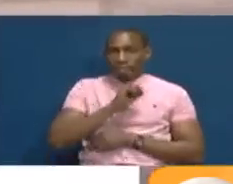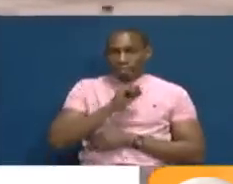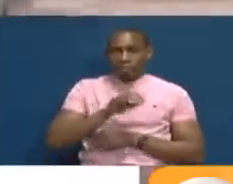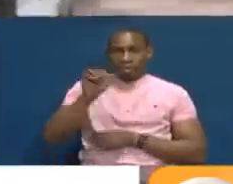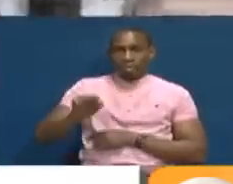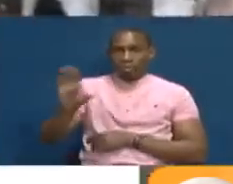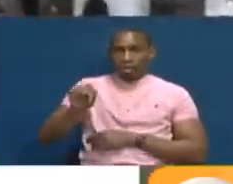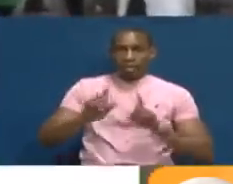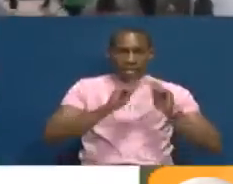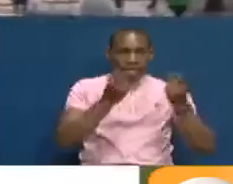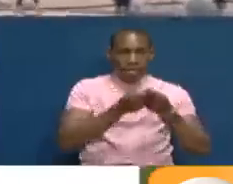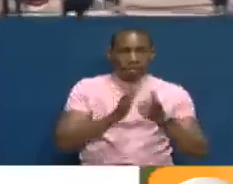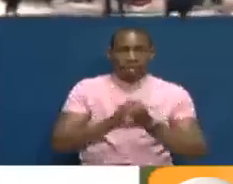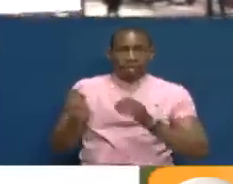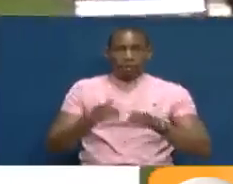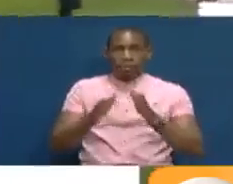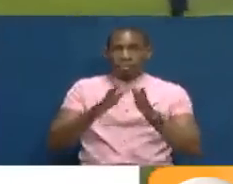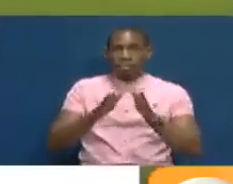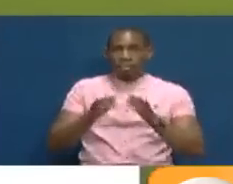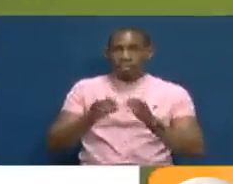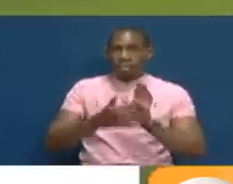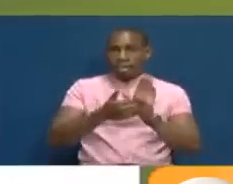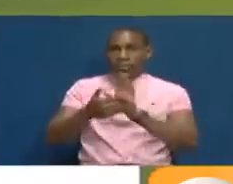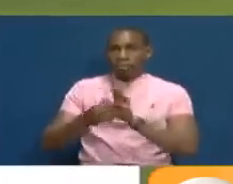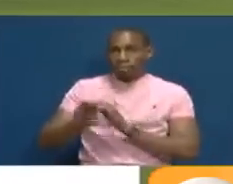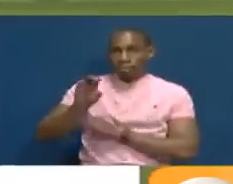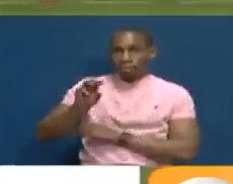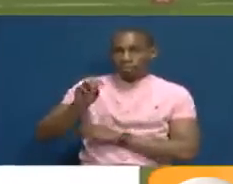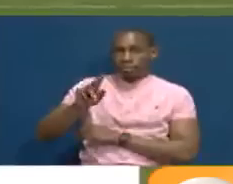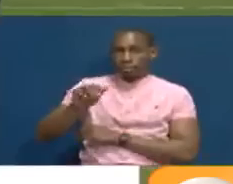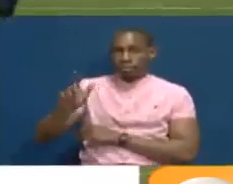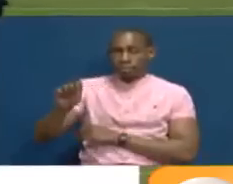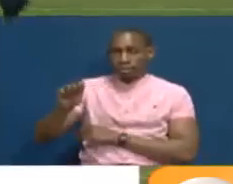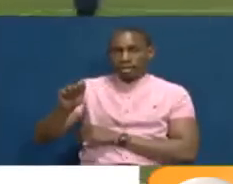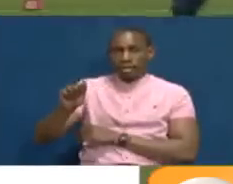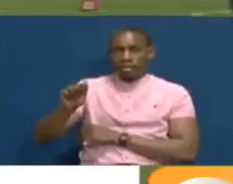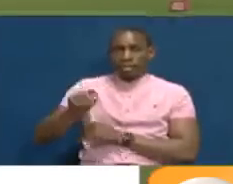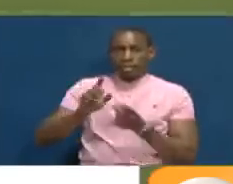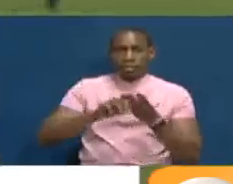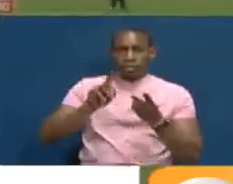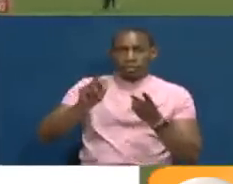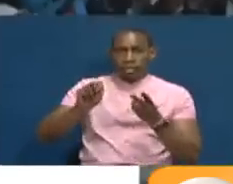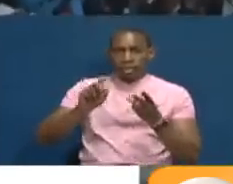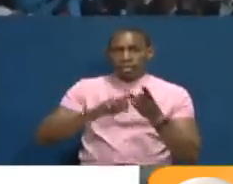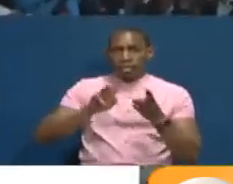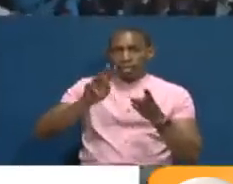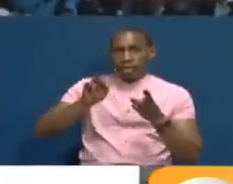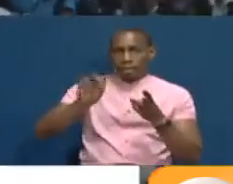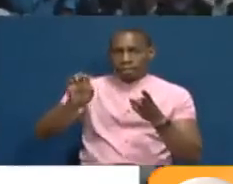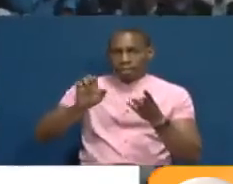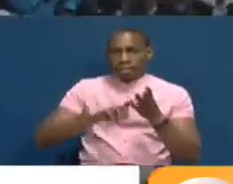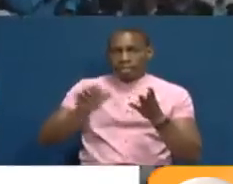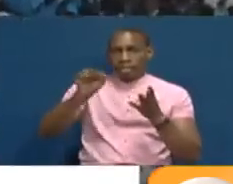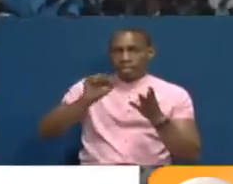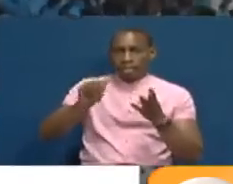South African team, the opportunity opened up for Ferdinand Omanyala, Dan Asamba, Mike Mokamba, and